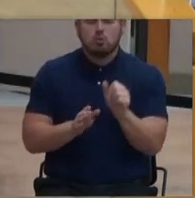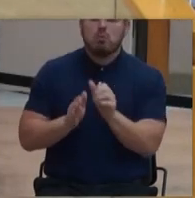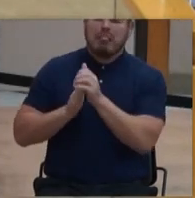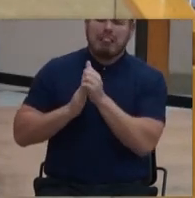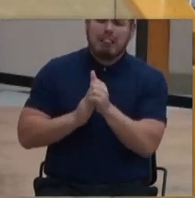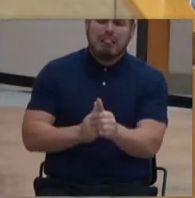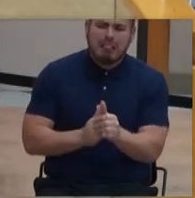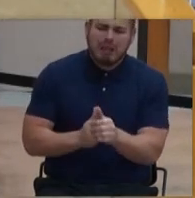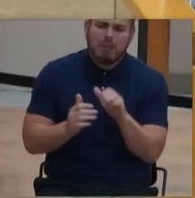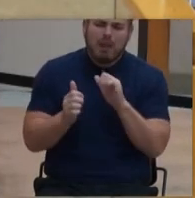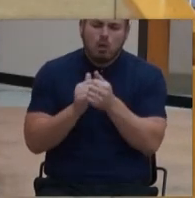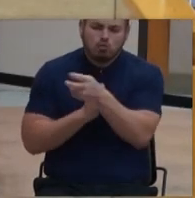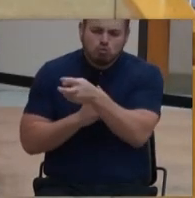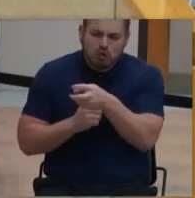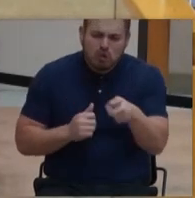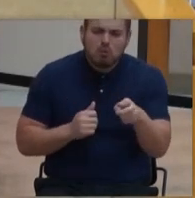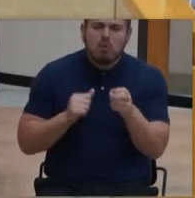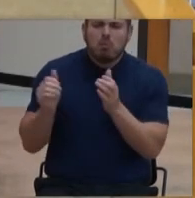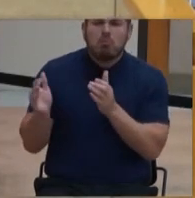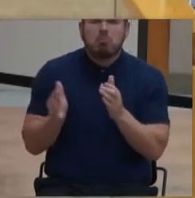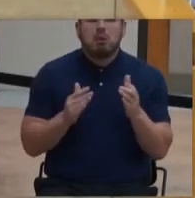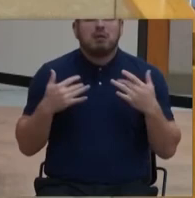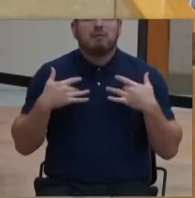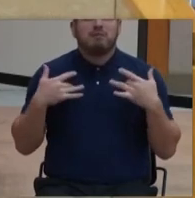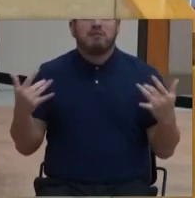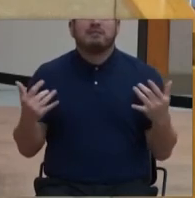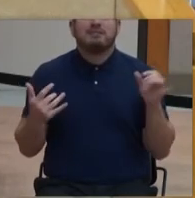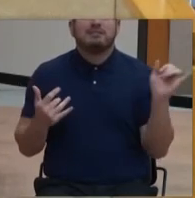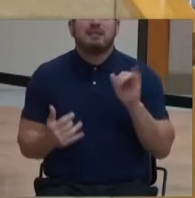out interactive events like our